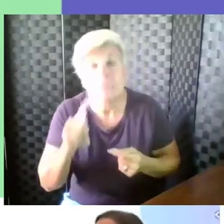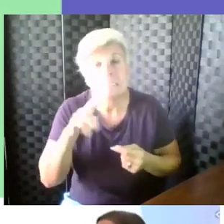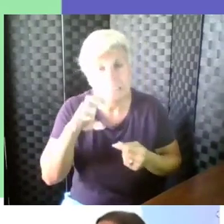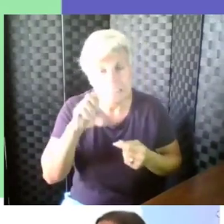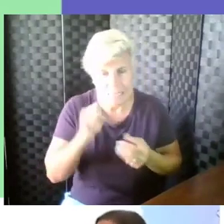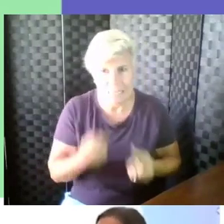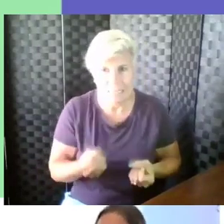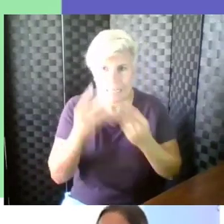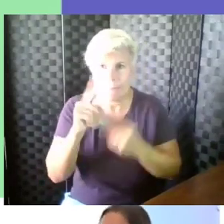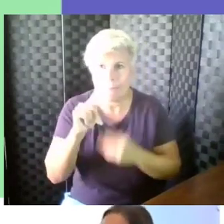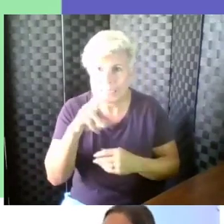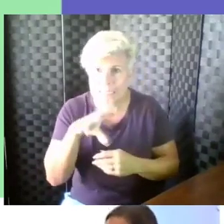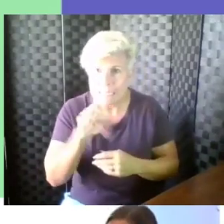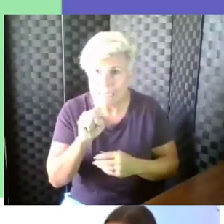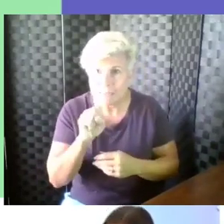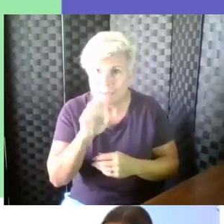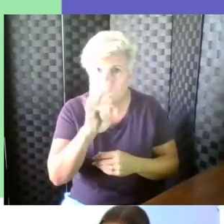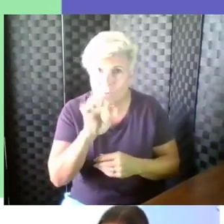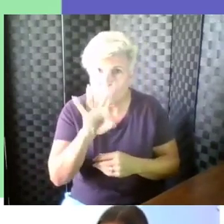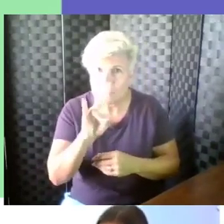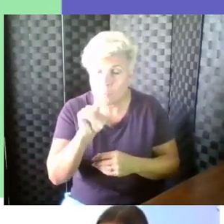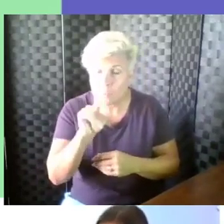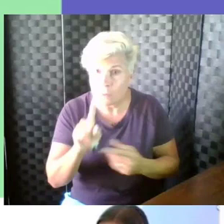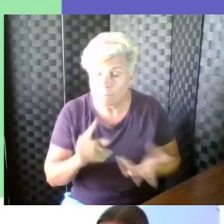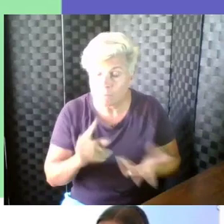How many tens are in 471?